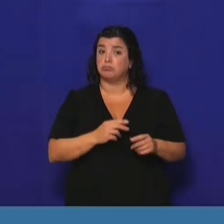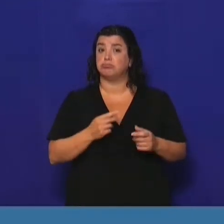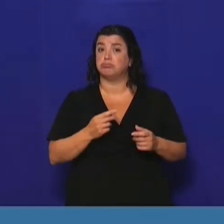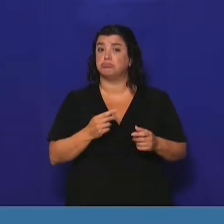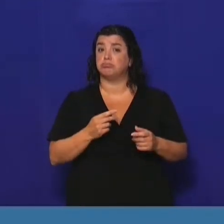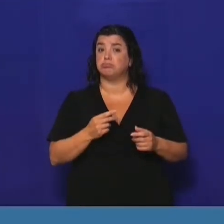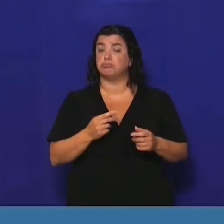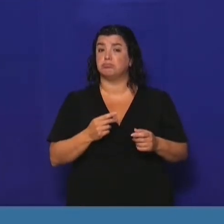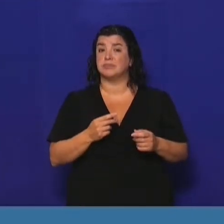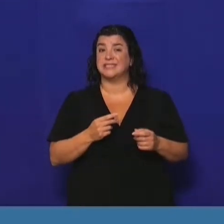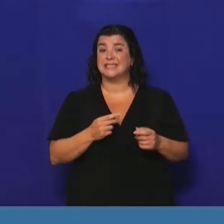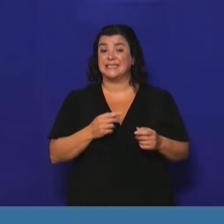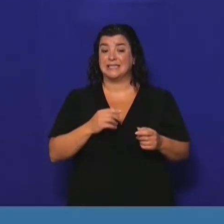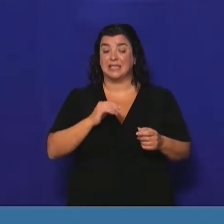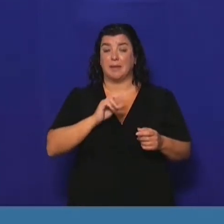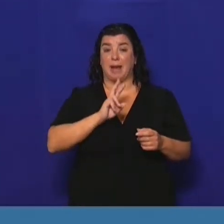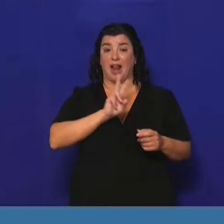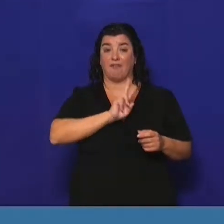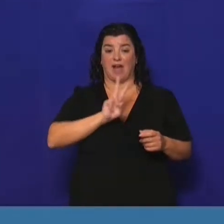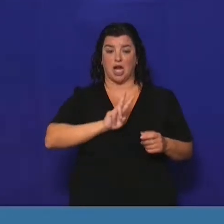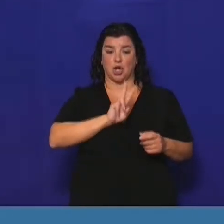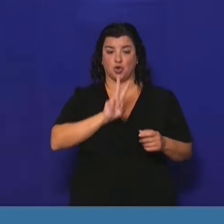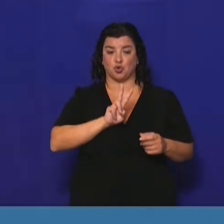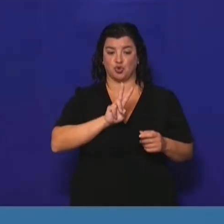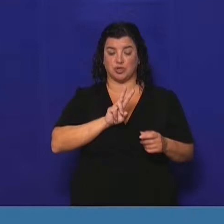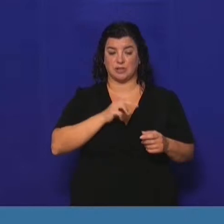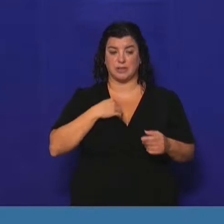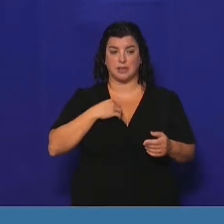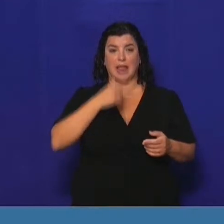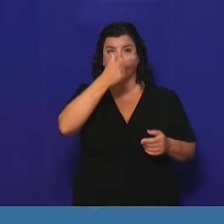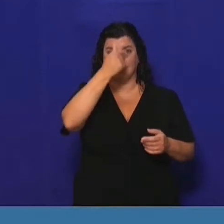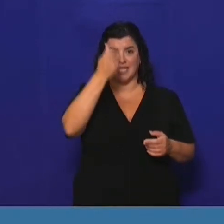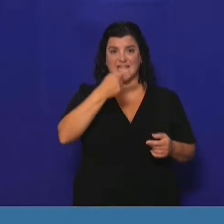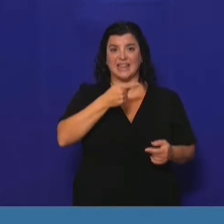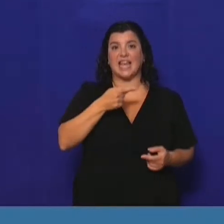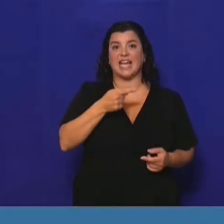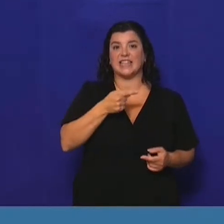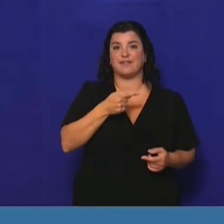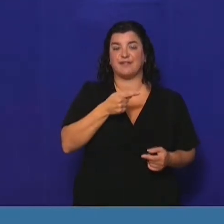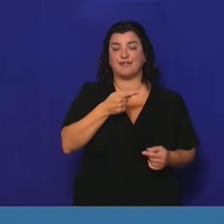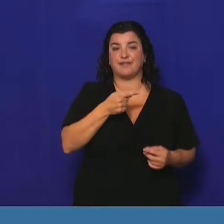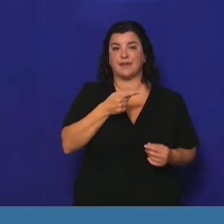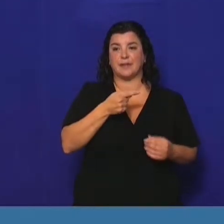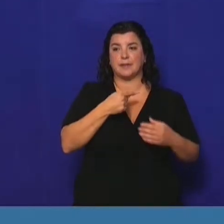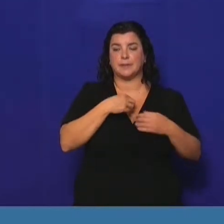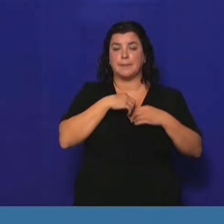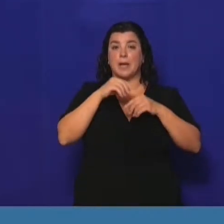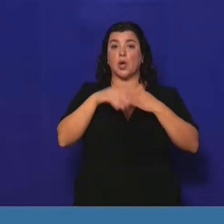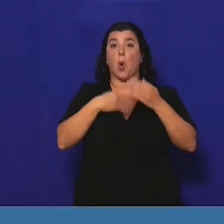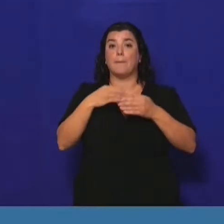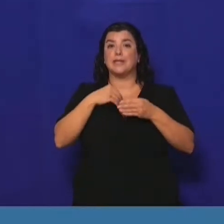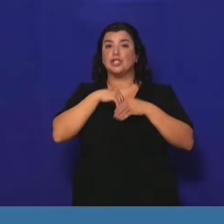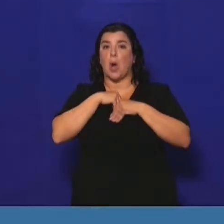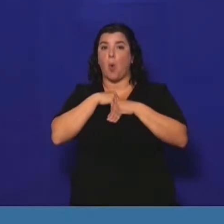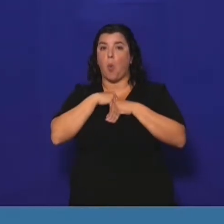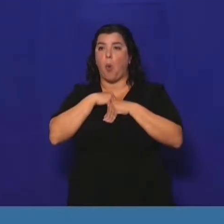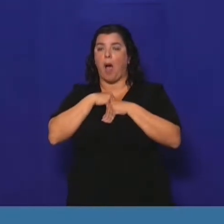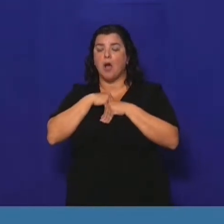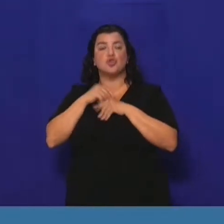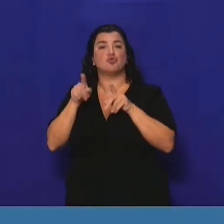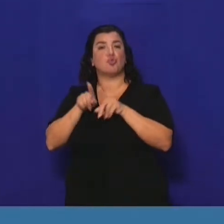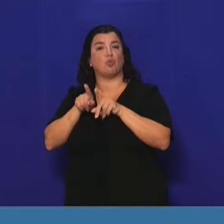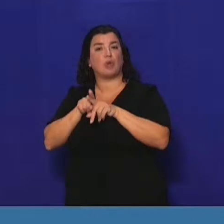remains tal-virus li ma jafux jekk hux infettiv jew le. U allura aħna hemmhekk dak iċ-ċirkostanzi